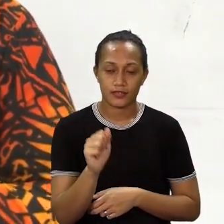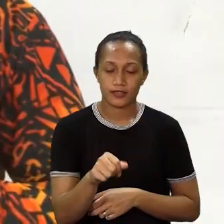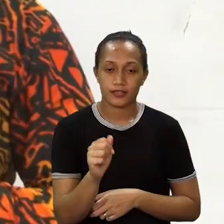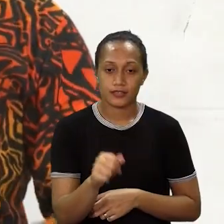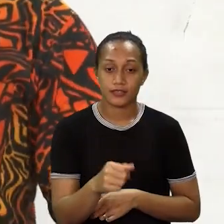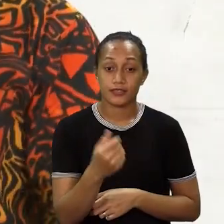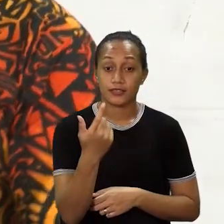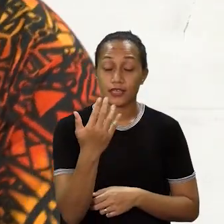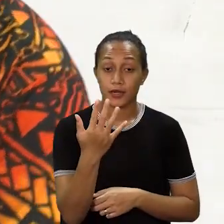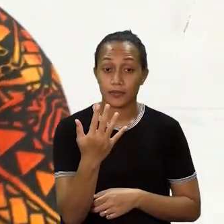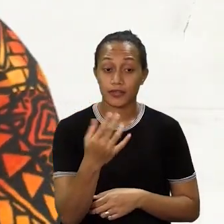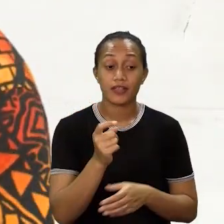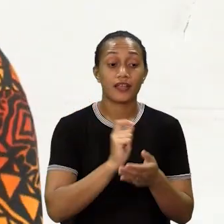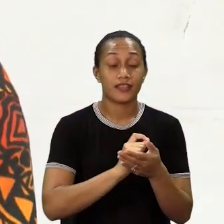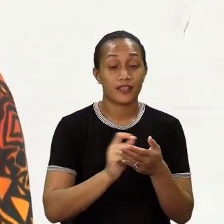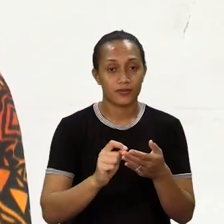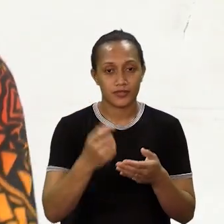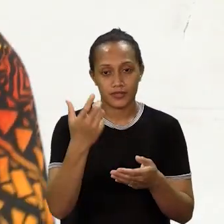Right. Well done.